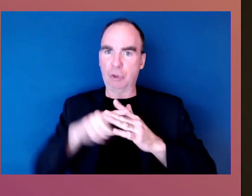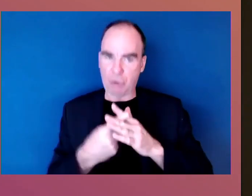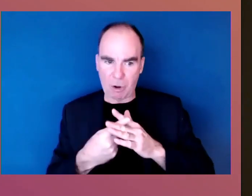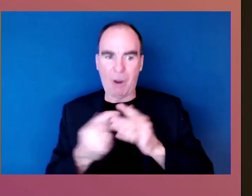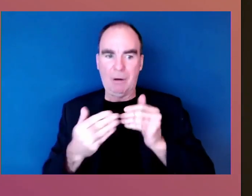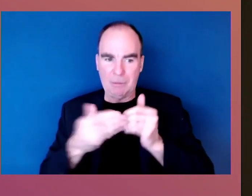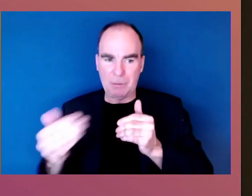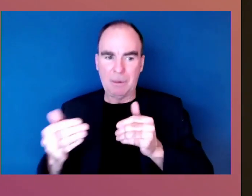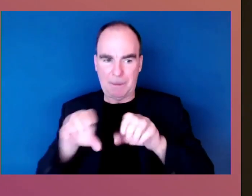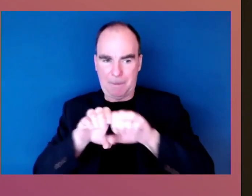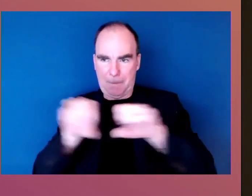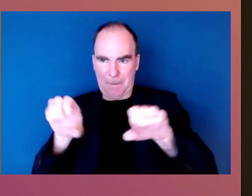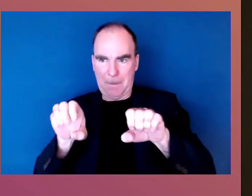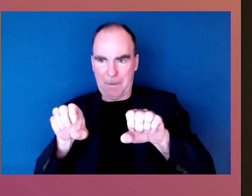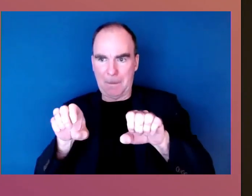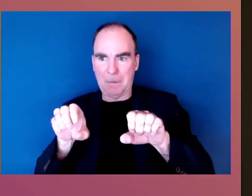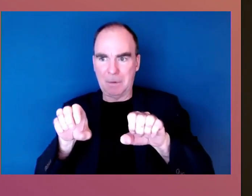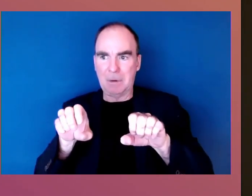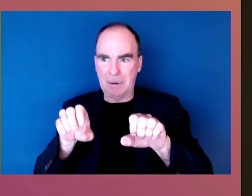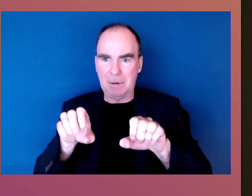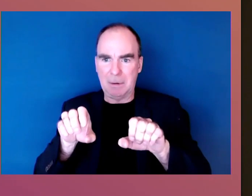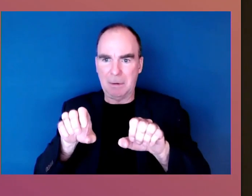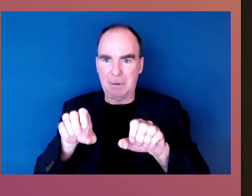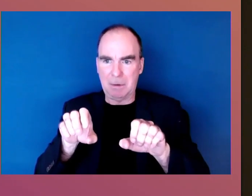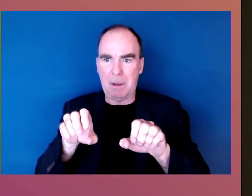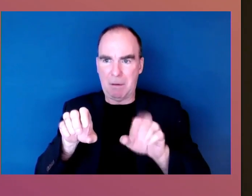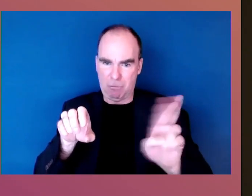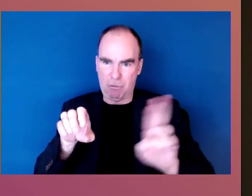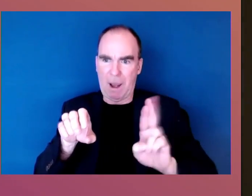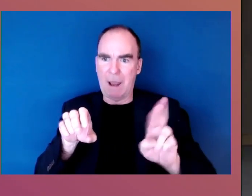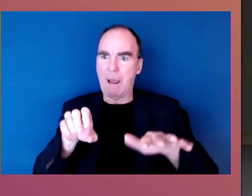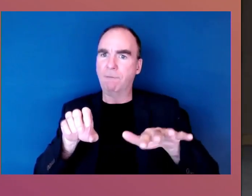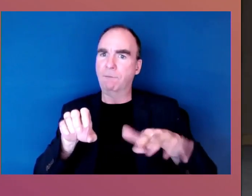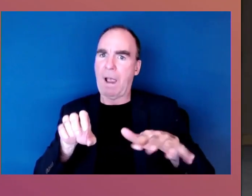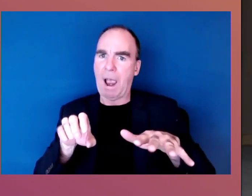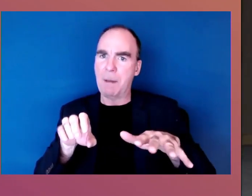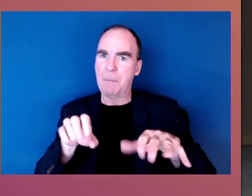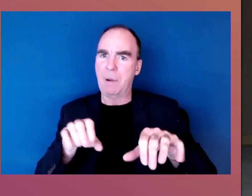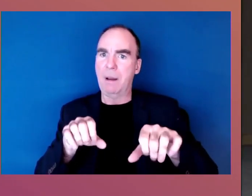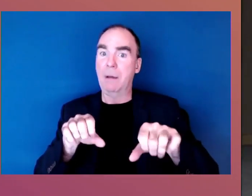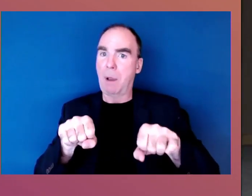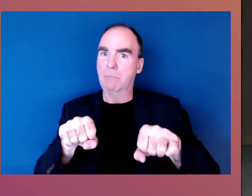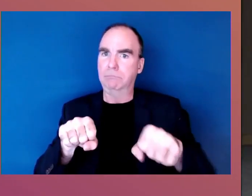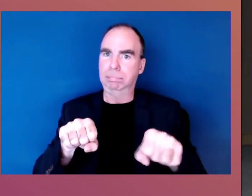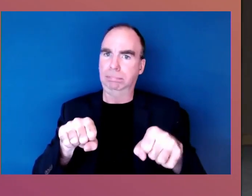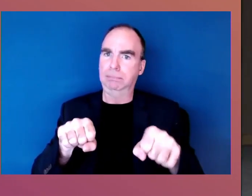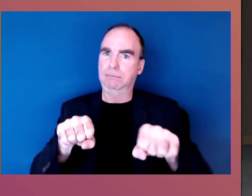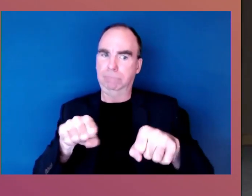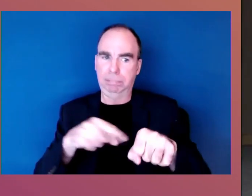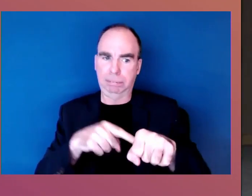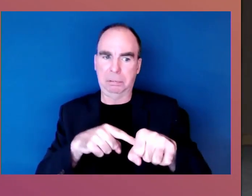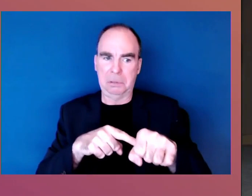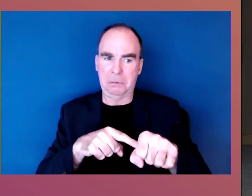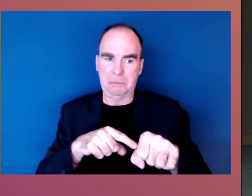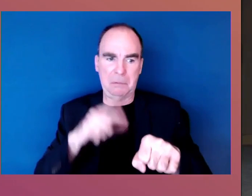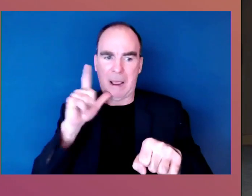be ready for the right turn without being notified in audio. When you hold a handle like this, it